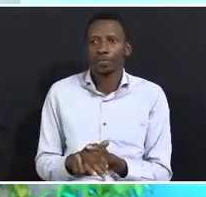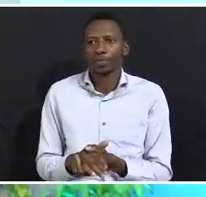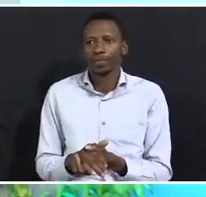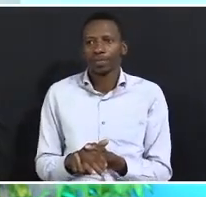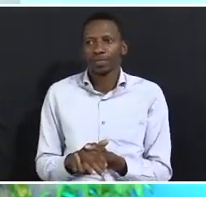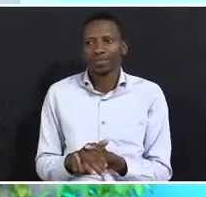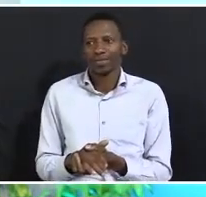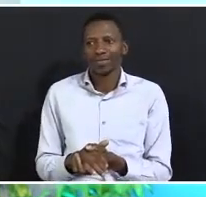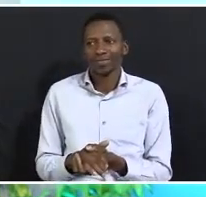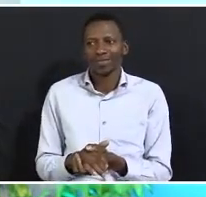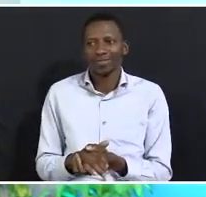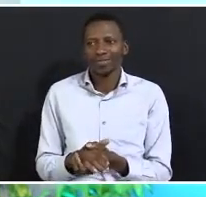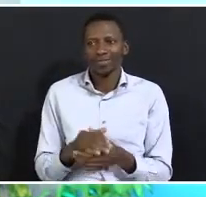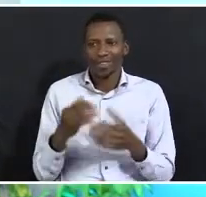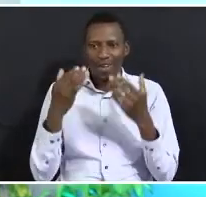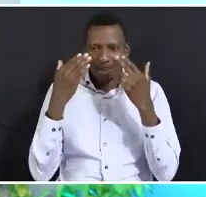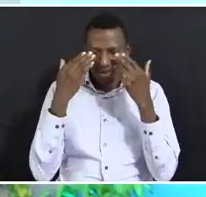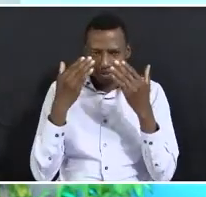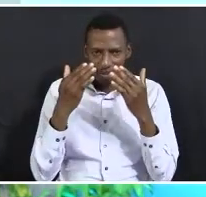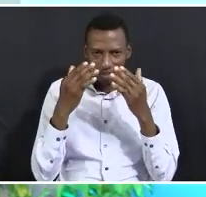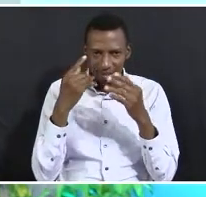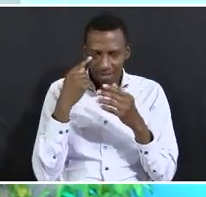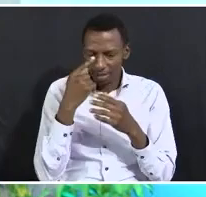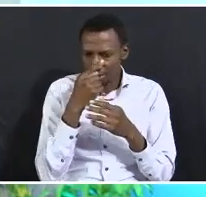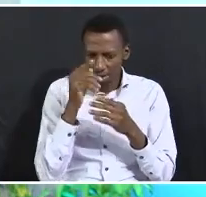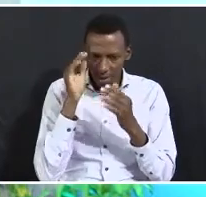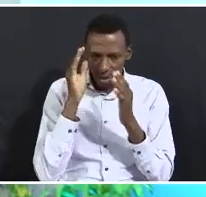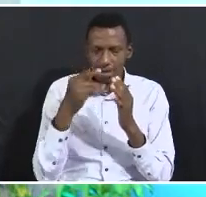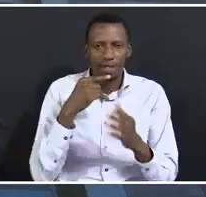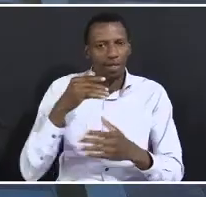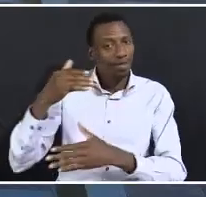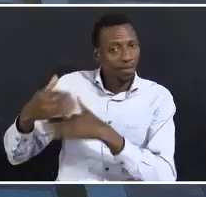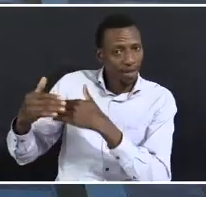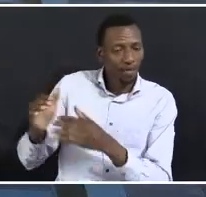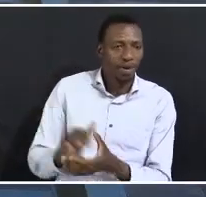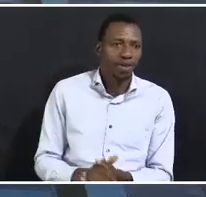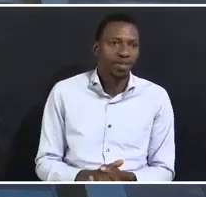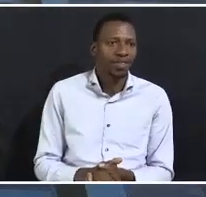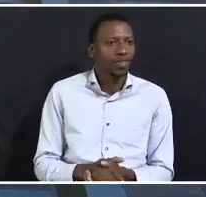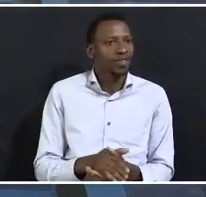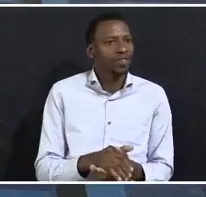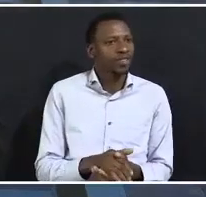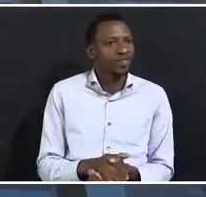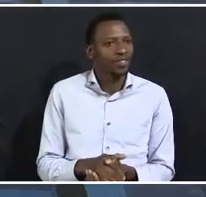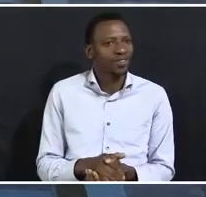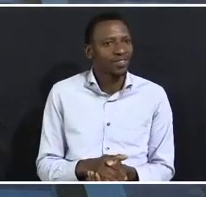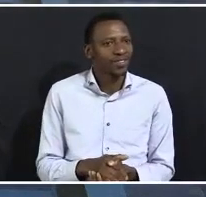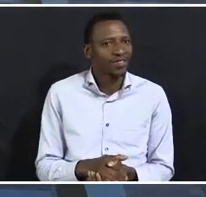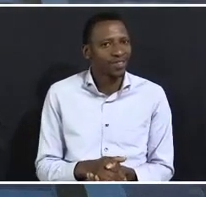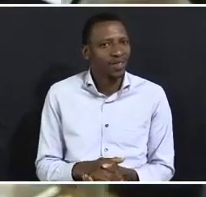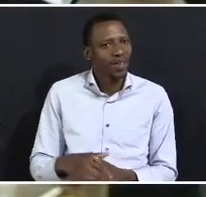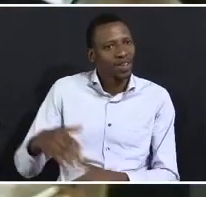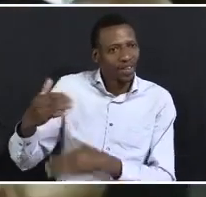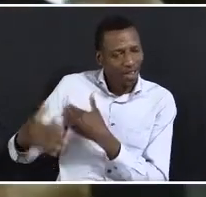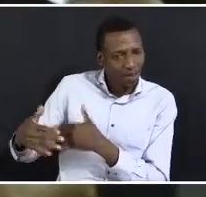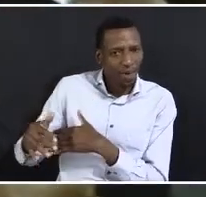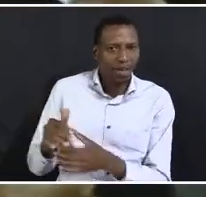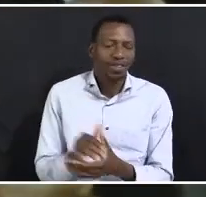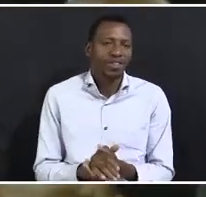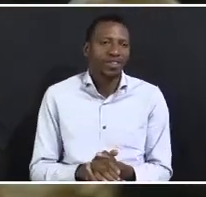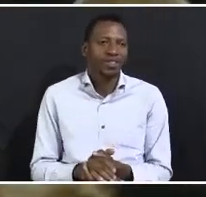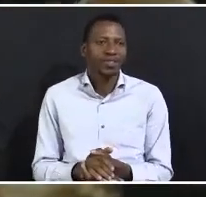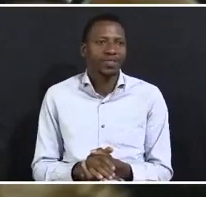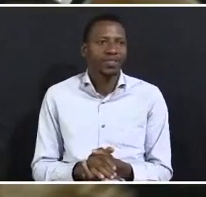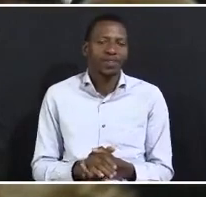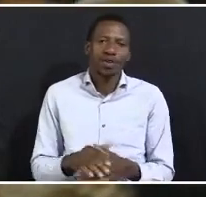looking straight into the eye and say, neighbor. No, some are not saying, they're still asleep. Neighbor.